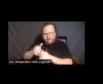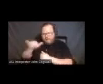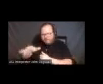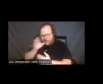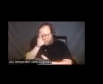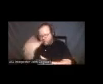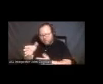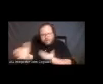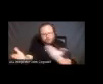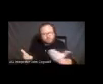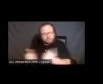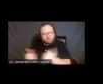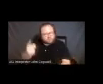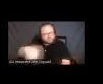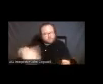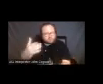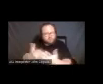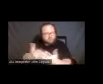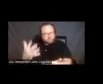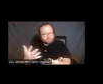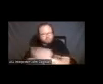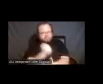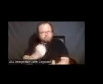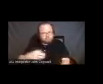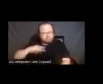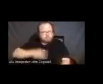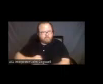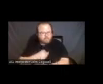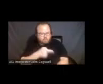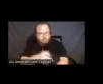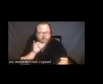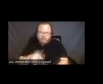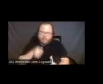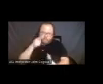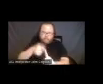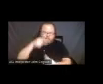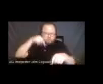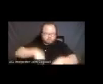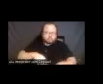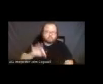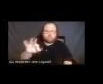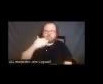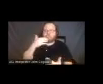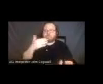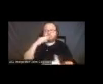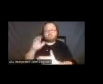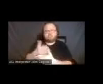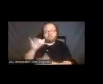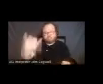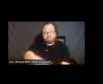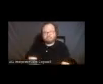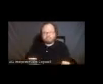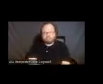service and that somebody used that and they had a good outcome, because that's the whole point. So thank you for sharing that. Thank you.